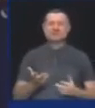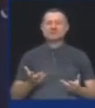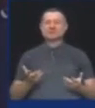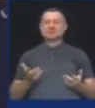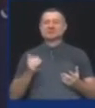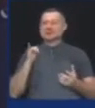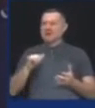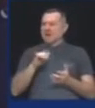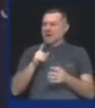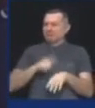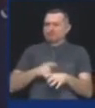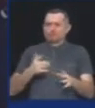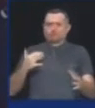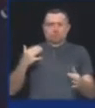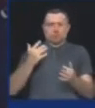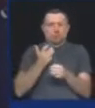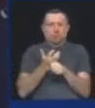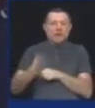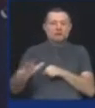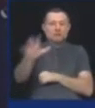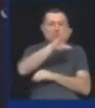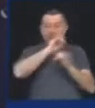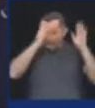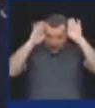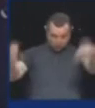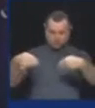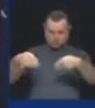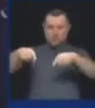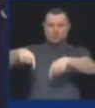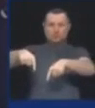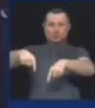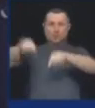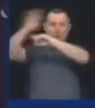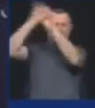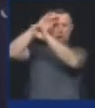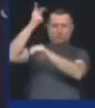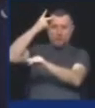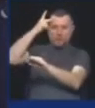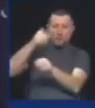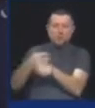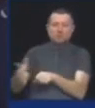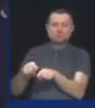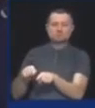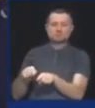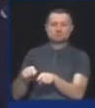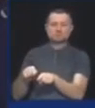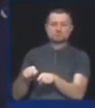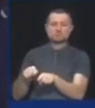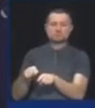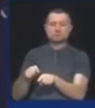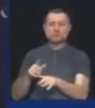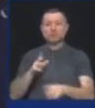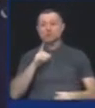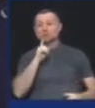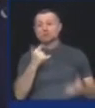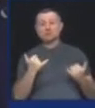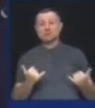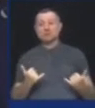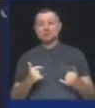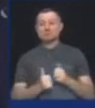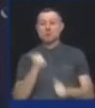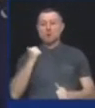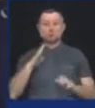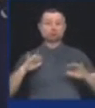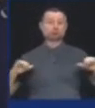I'm not going to subject you to his speech. But as a lot of you know by now, Andrew Cuomo has stepped down